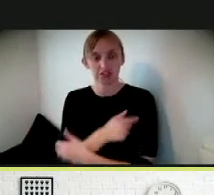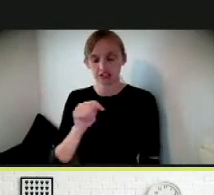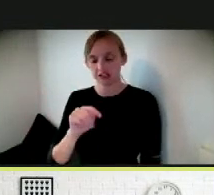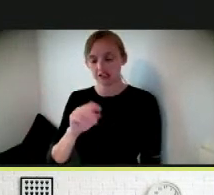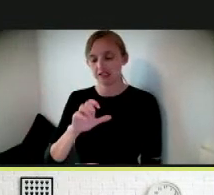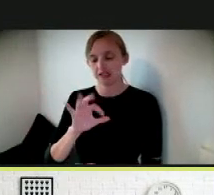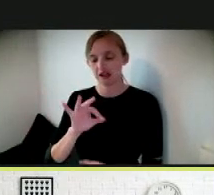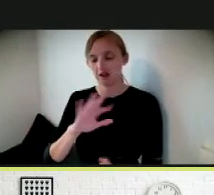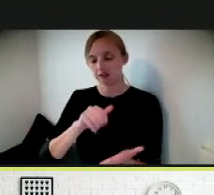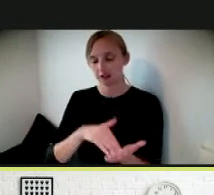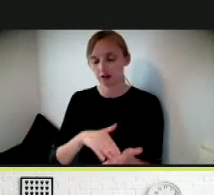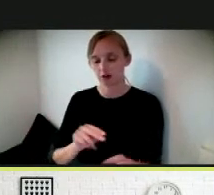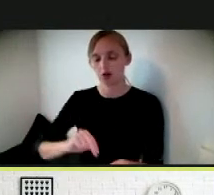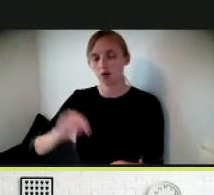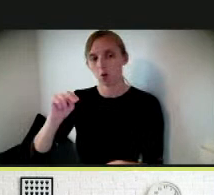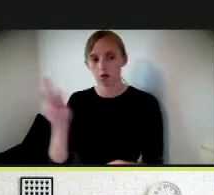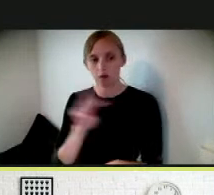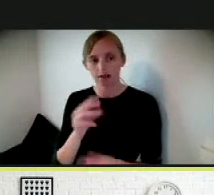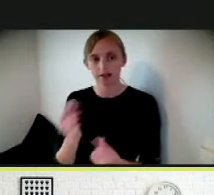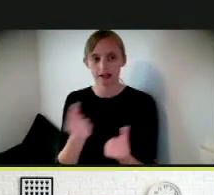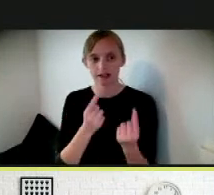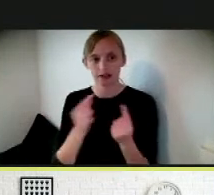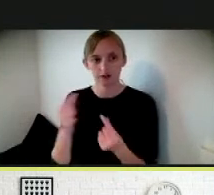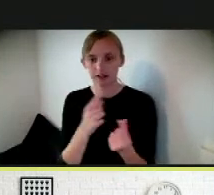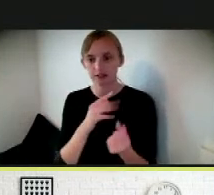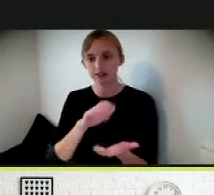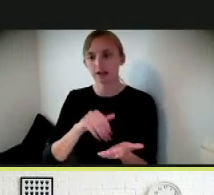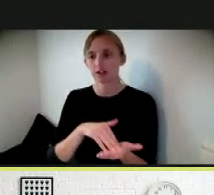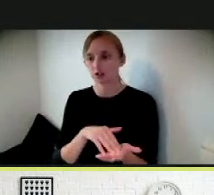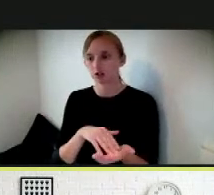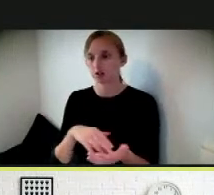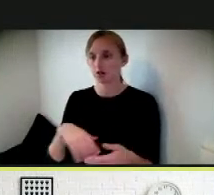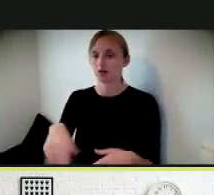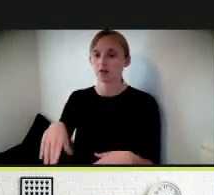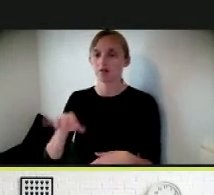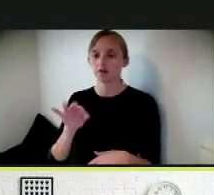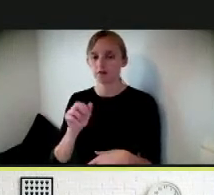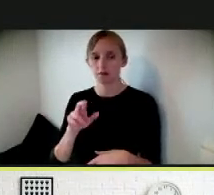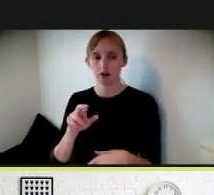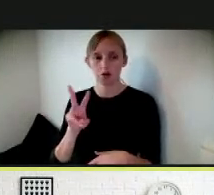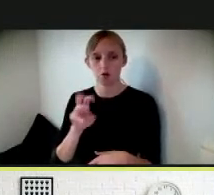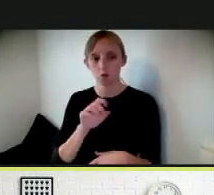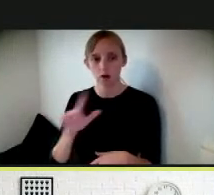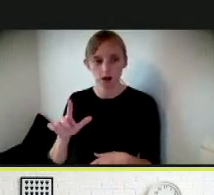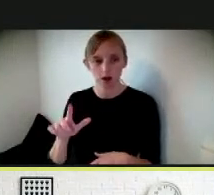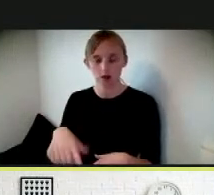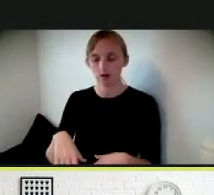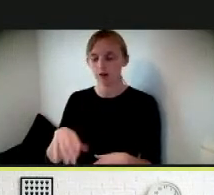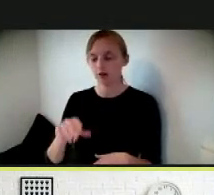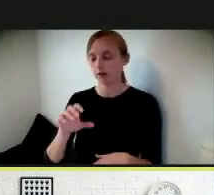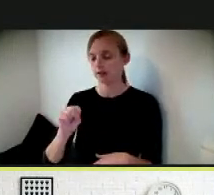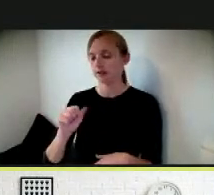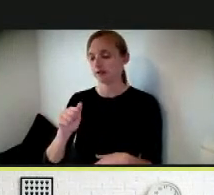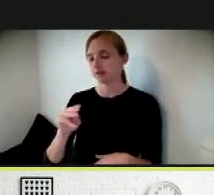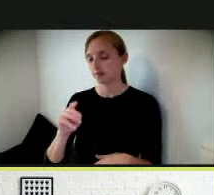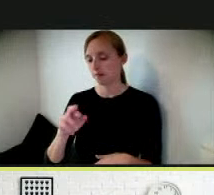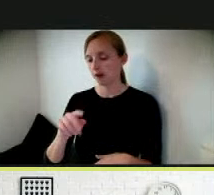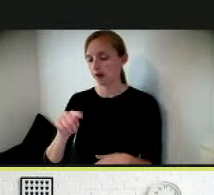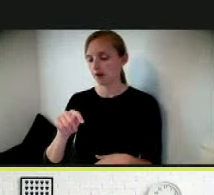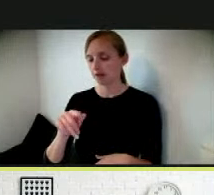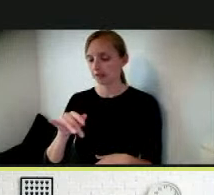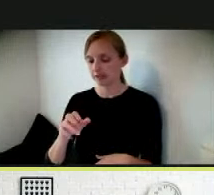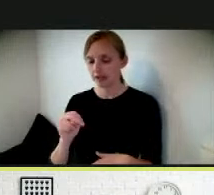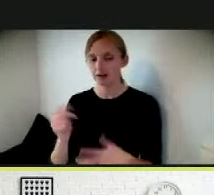Northwest Activity Center, Roberto Clemente Center, Farwell Center, Clark Park, and Samaritan Center. And then we continue